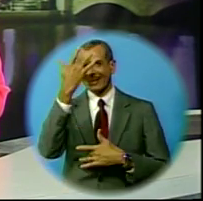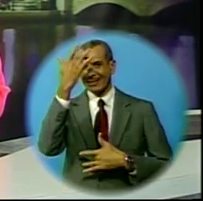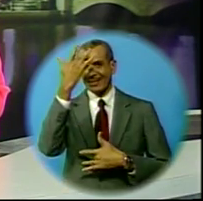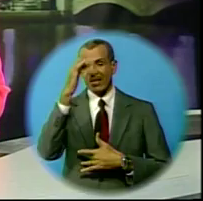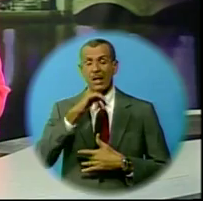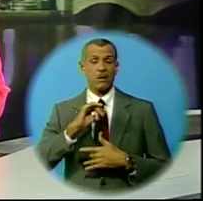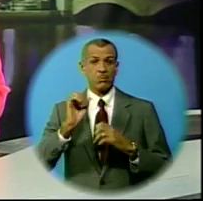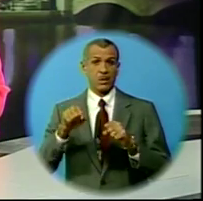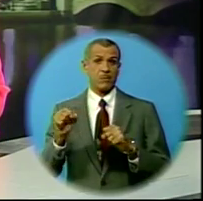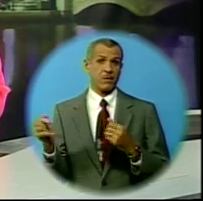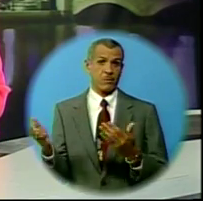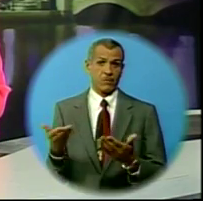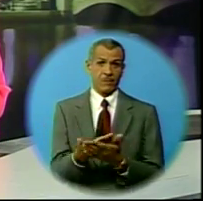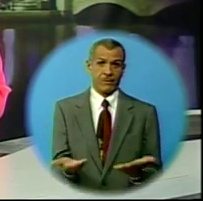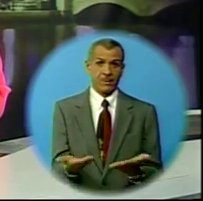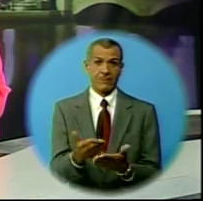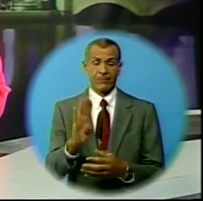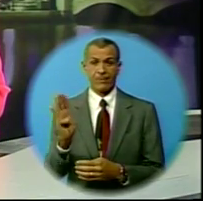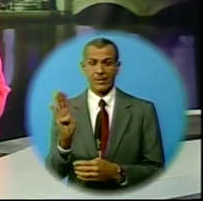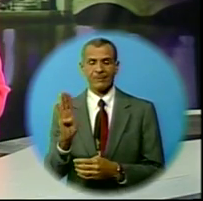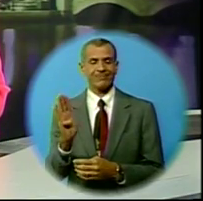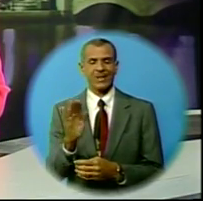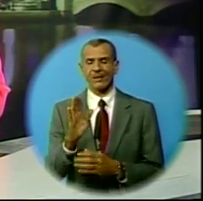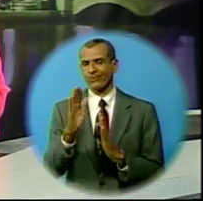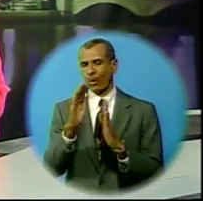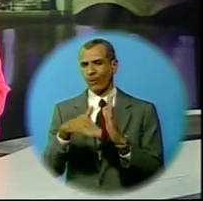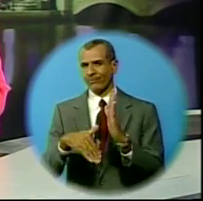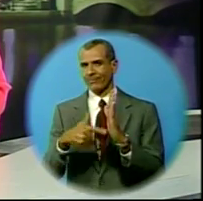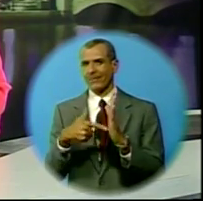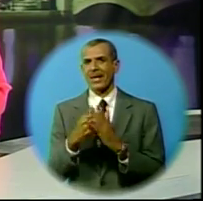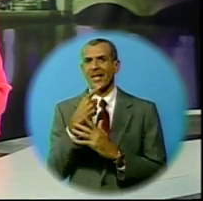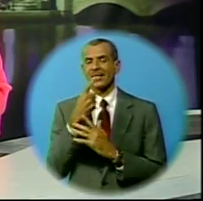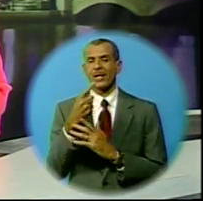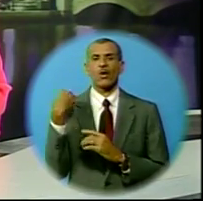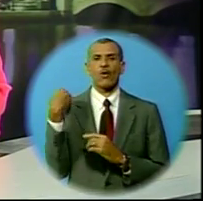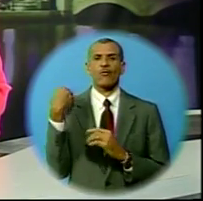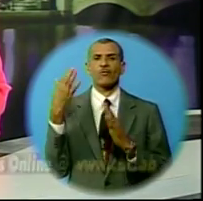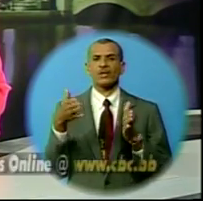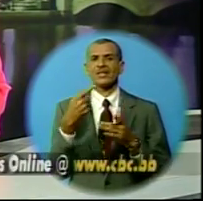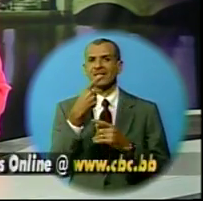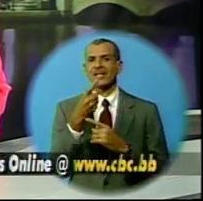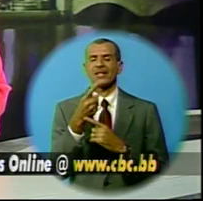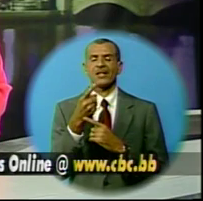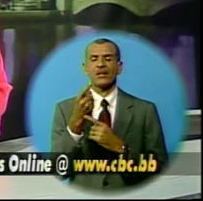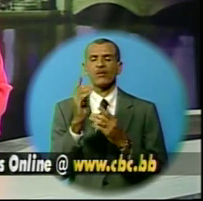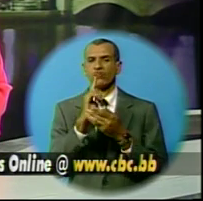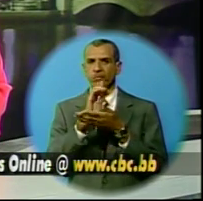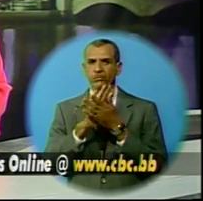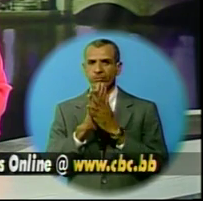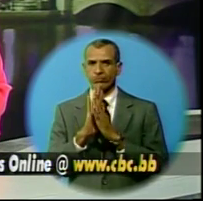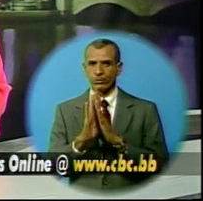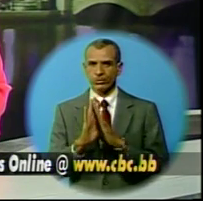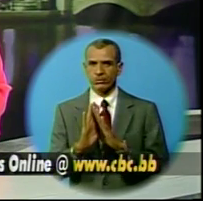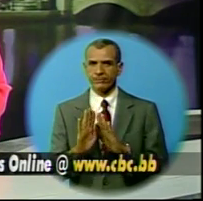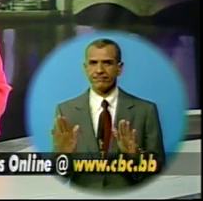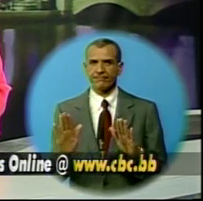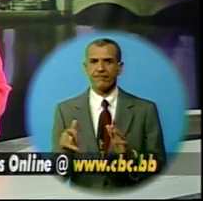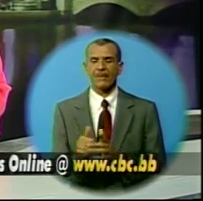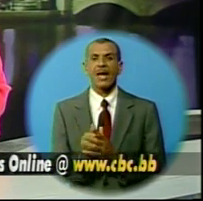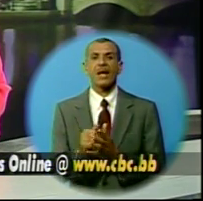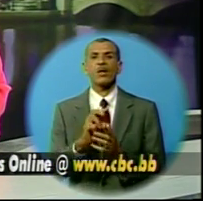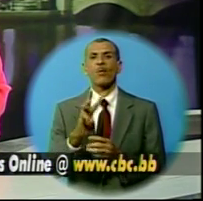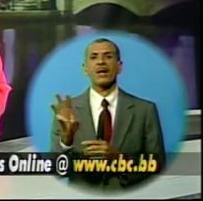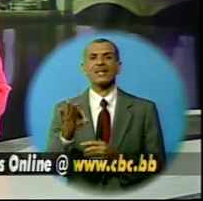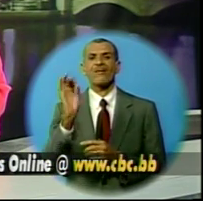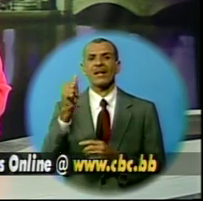the disease is low. This assurance from health officials as they seek to allay any public concerns. The disease detected in West